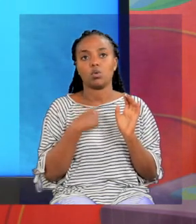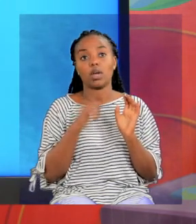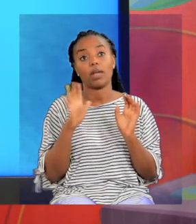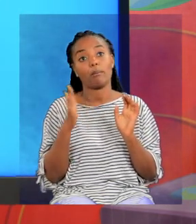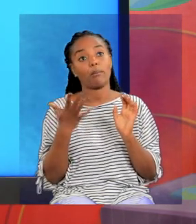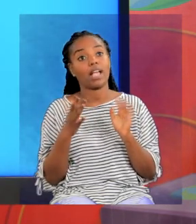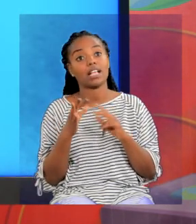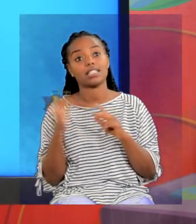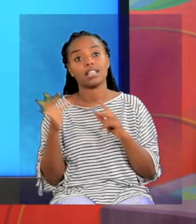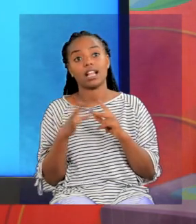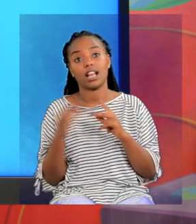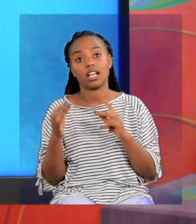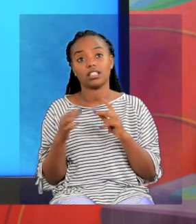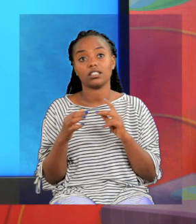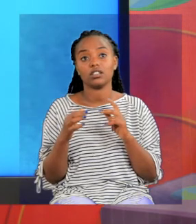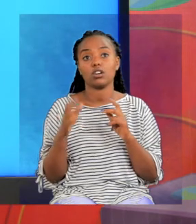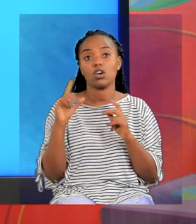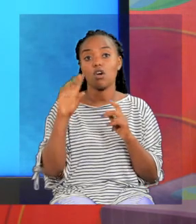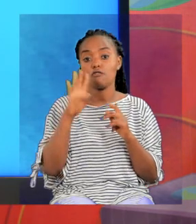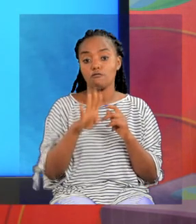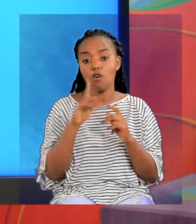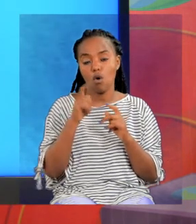select